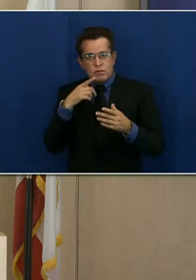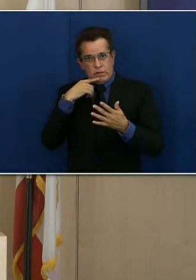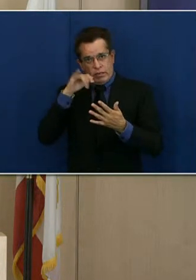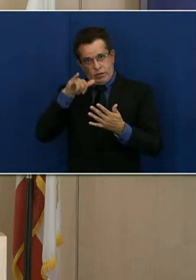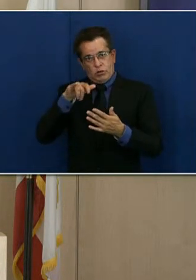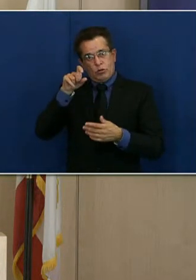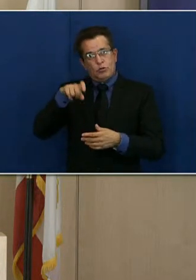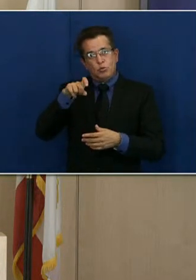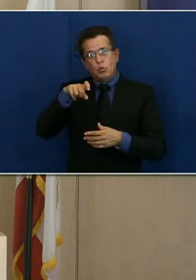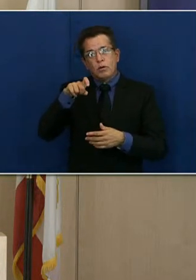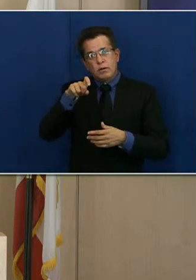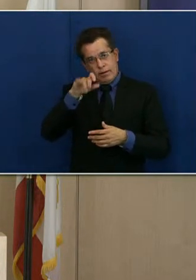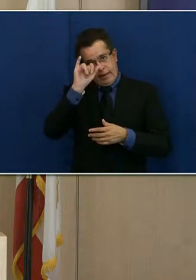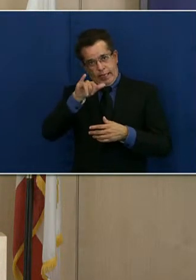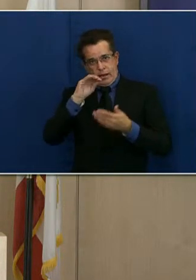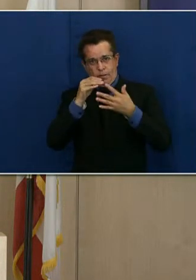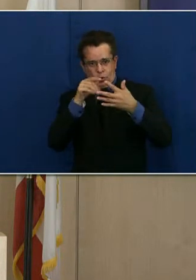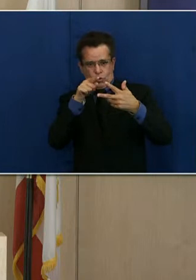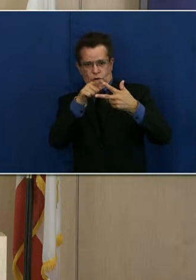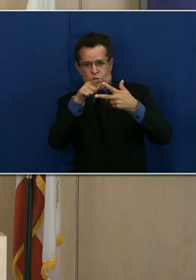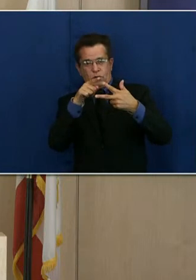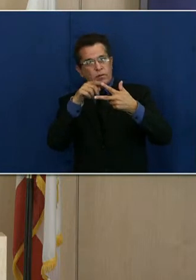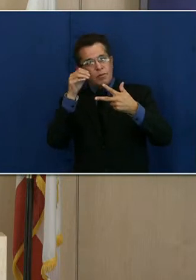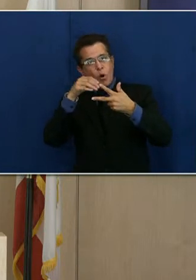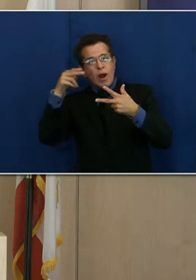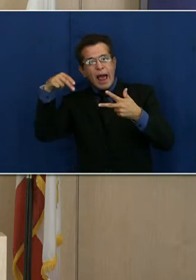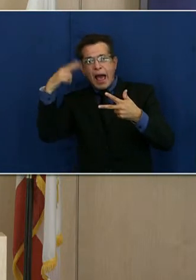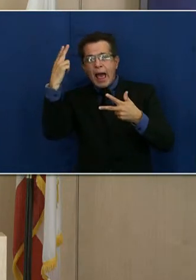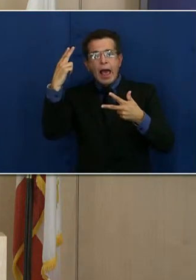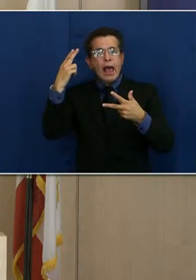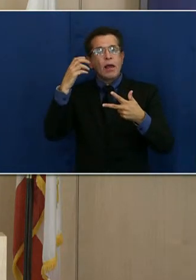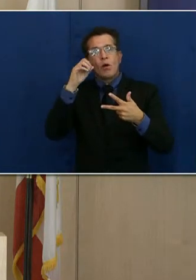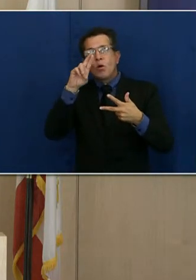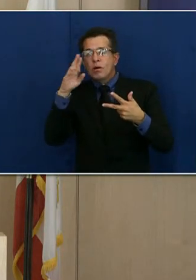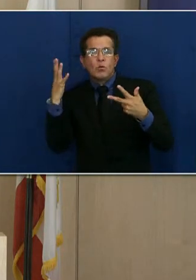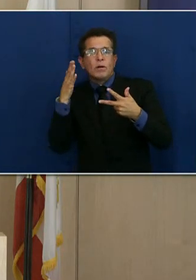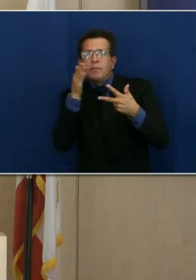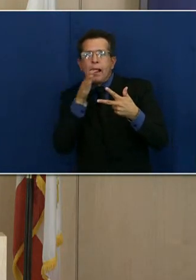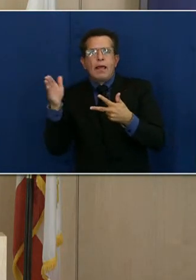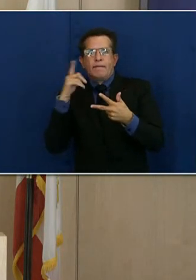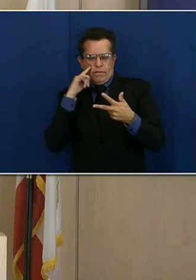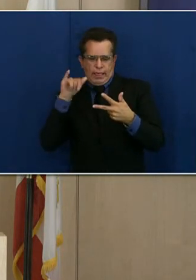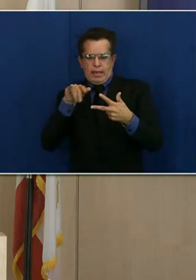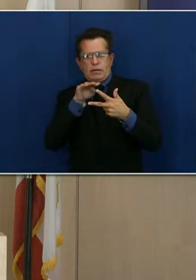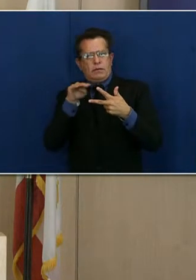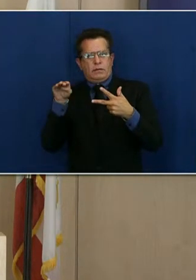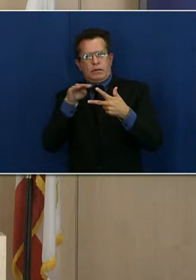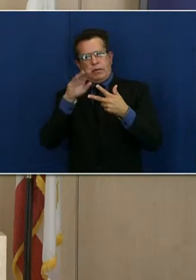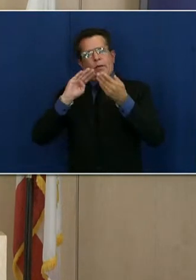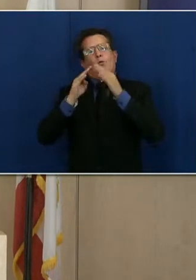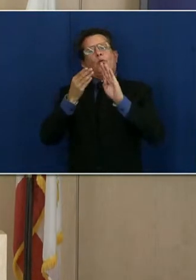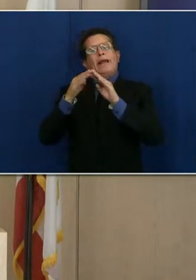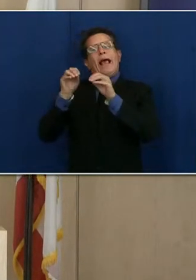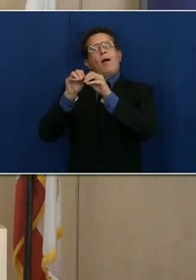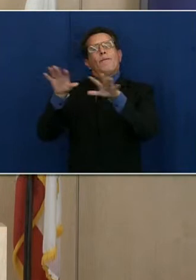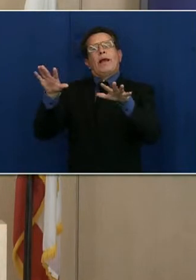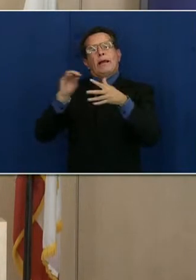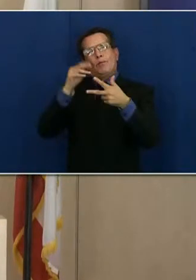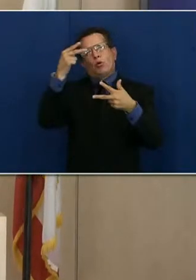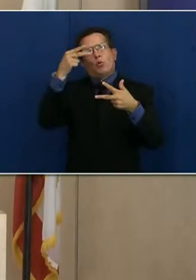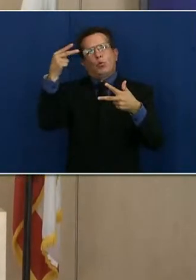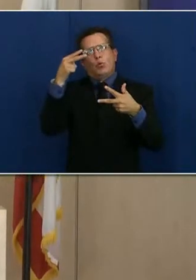should you set that threshold somewhere else? Okay, Dr. Wooten's going to respond.